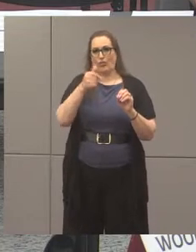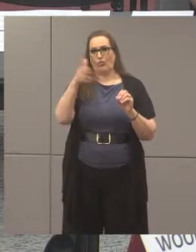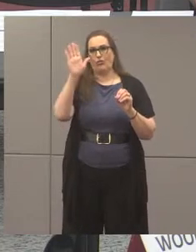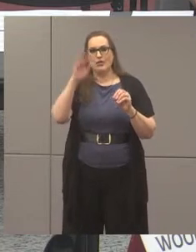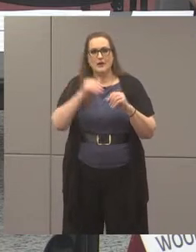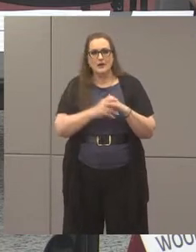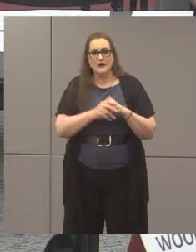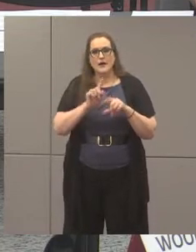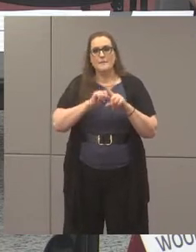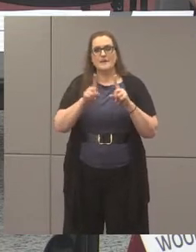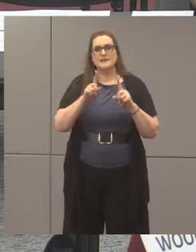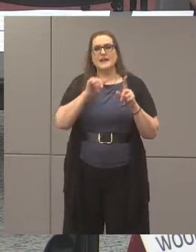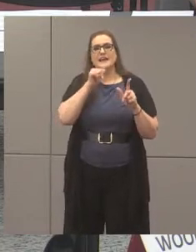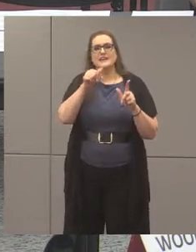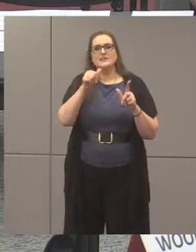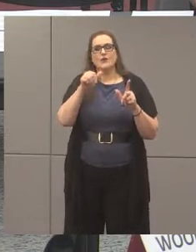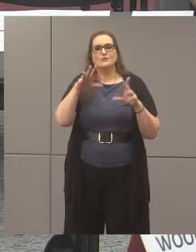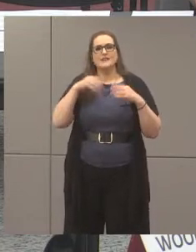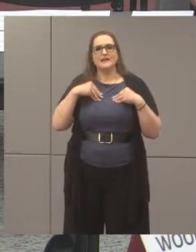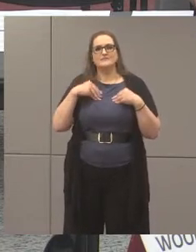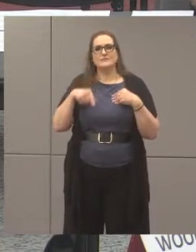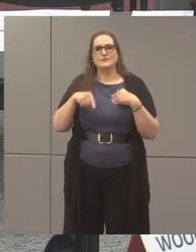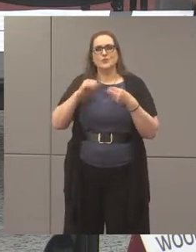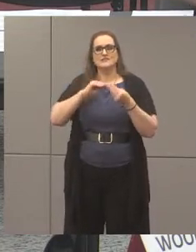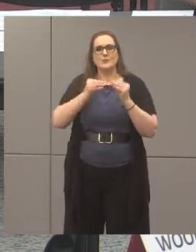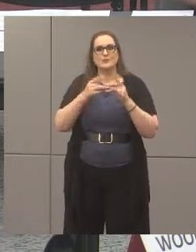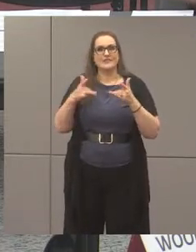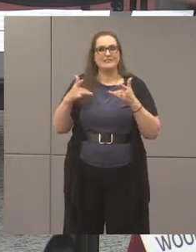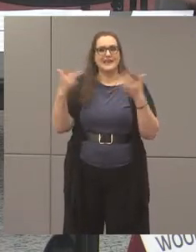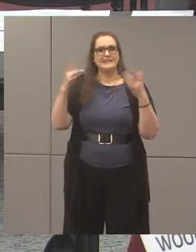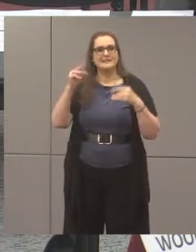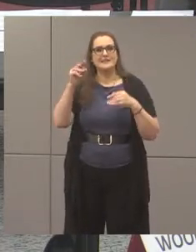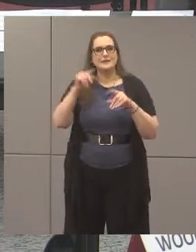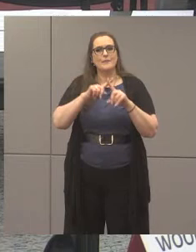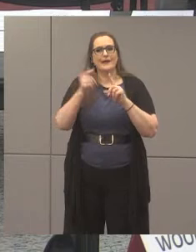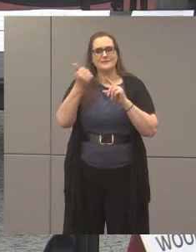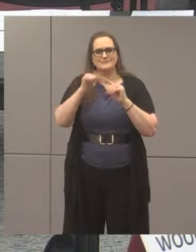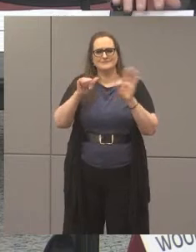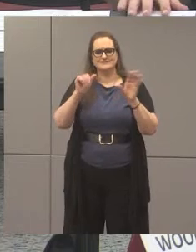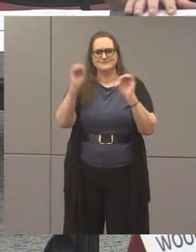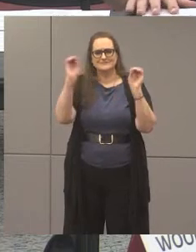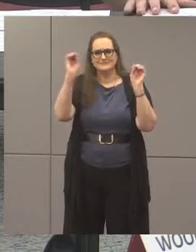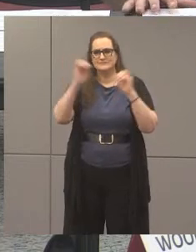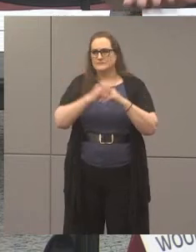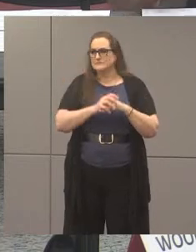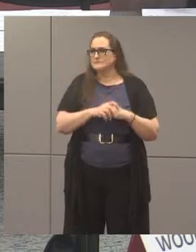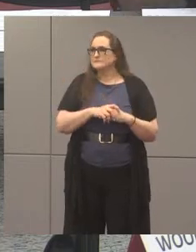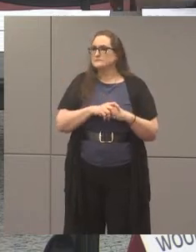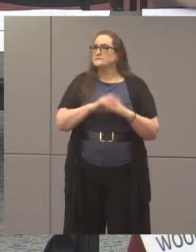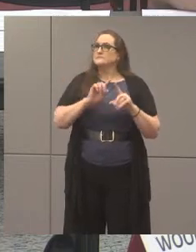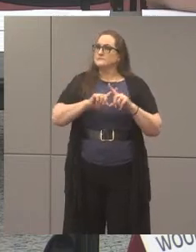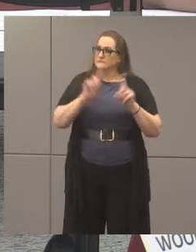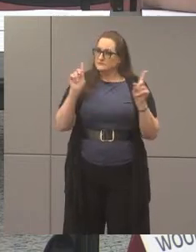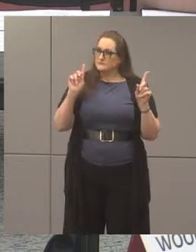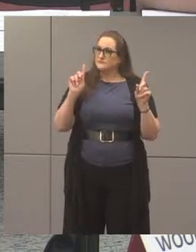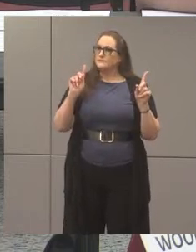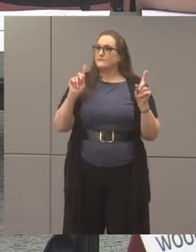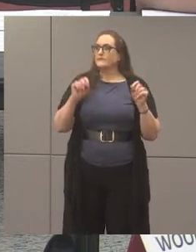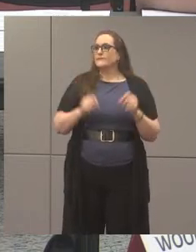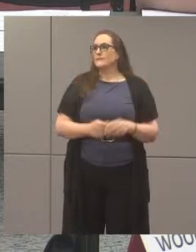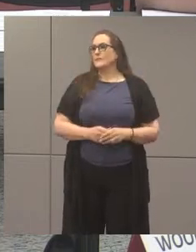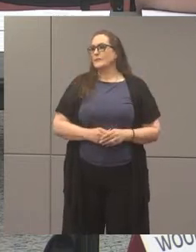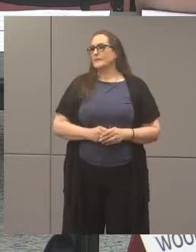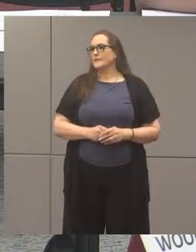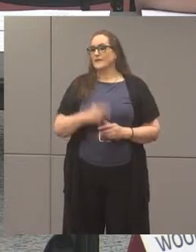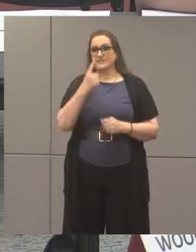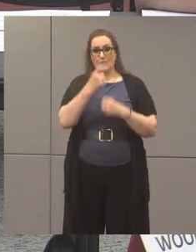don't take those kind of numbers lightly by any stretch of the imagination. But that